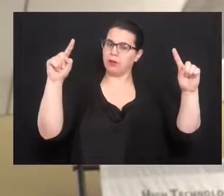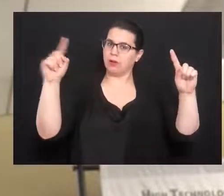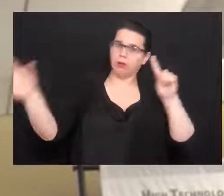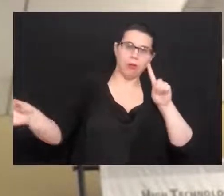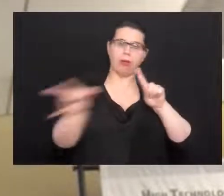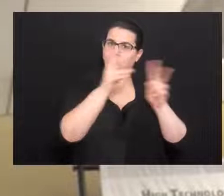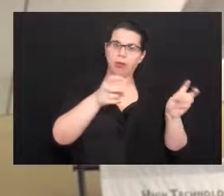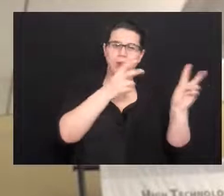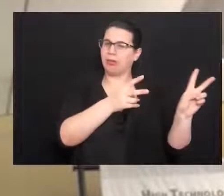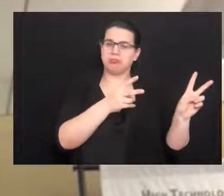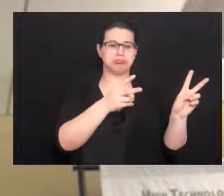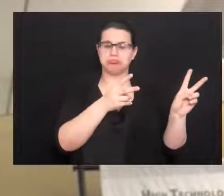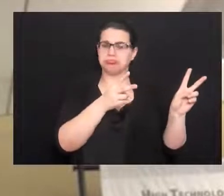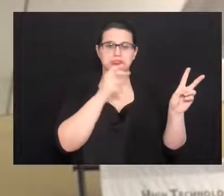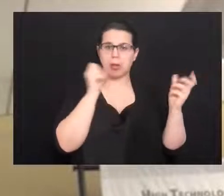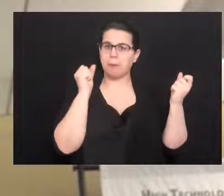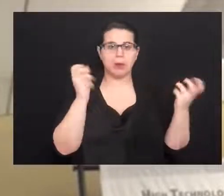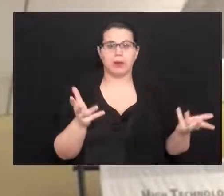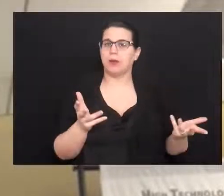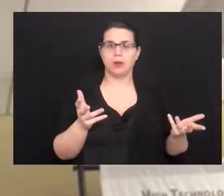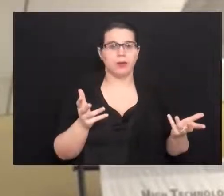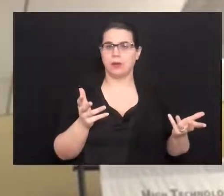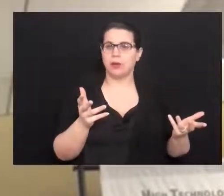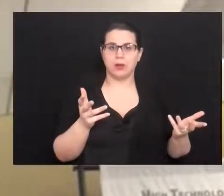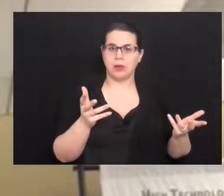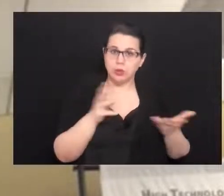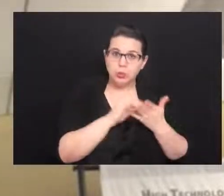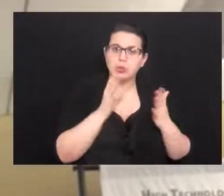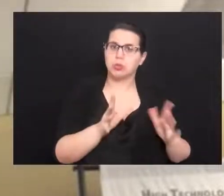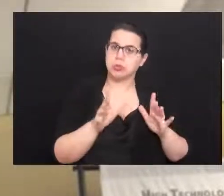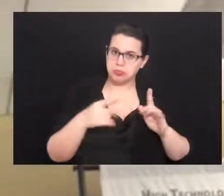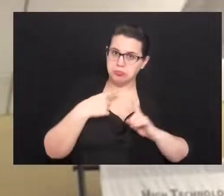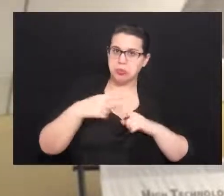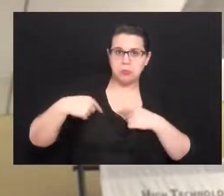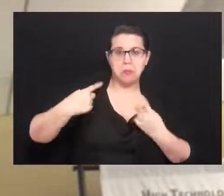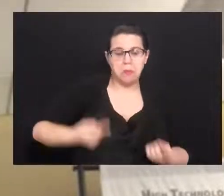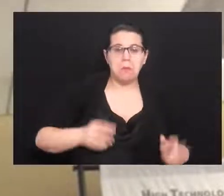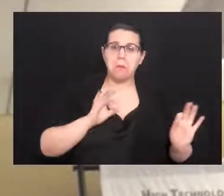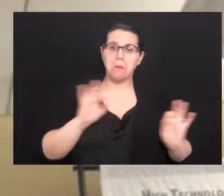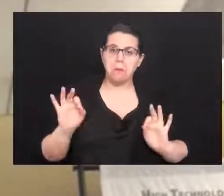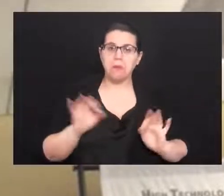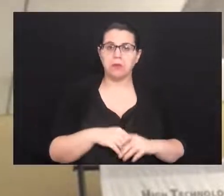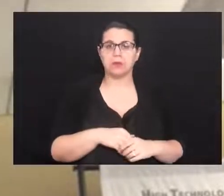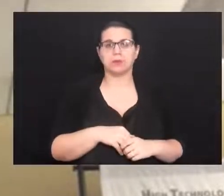significant health challenges among those students. In addition to that,